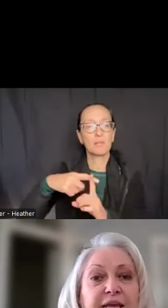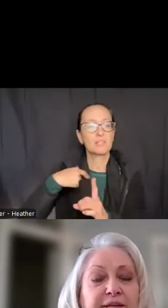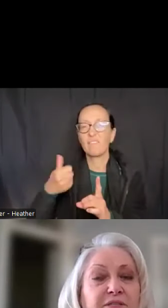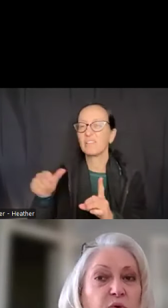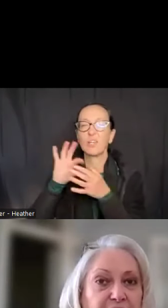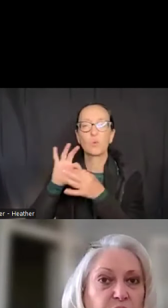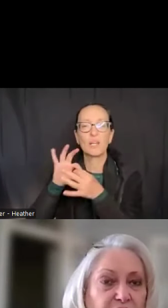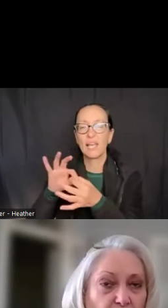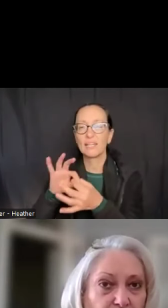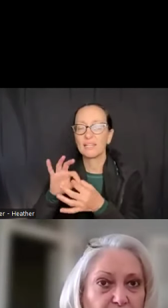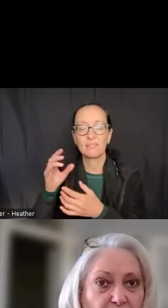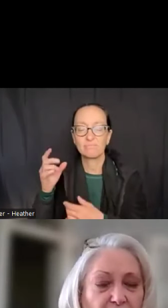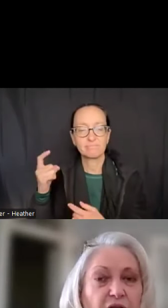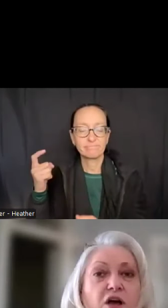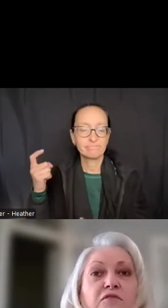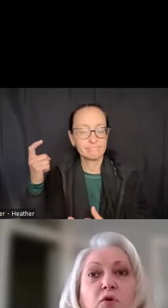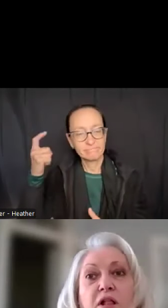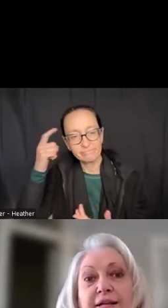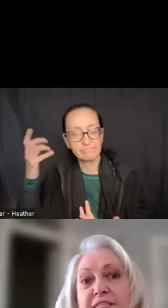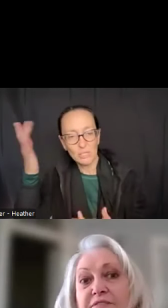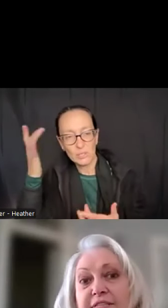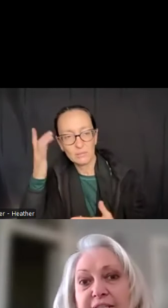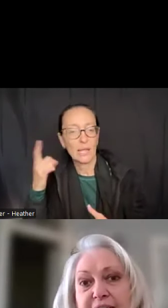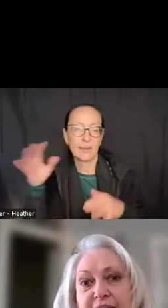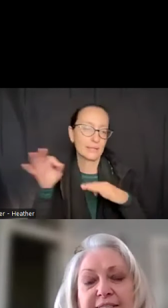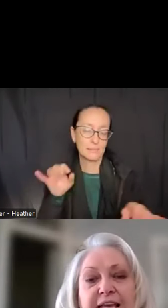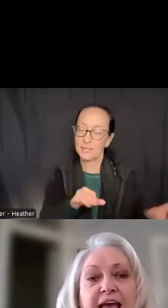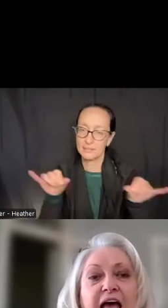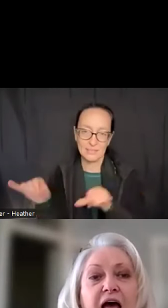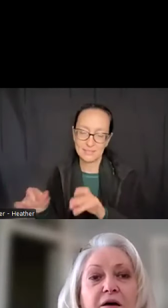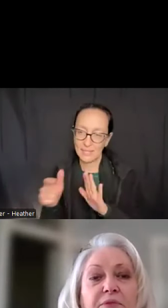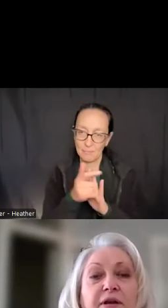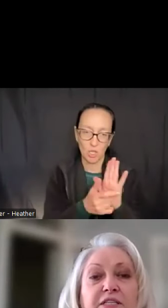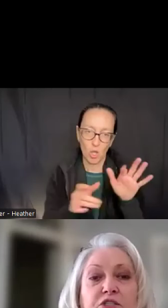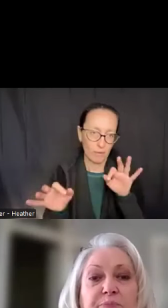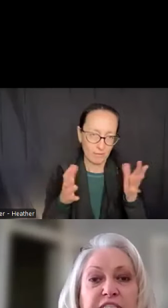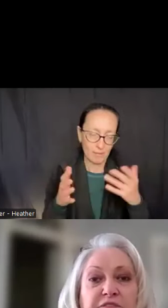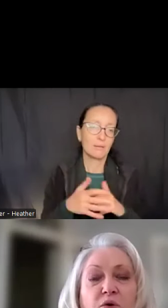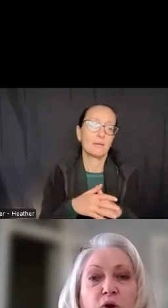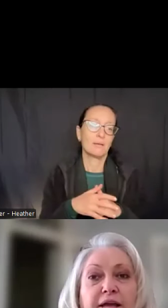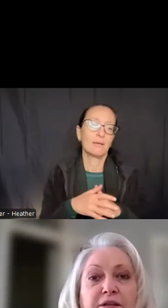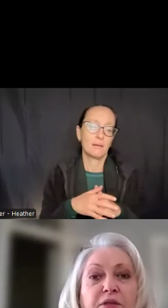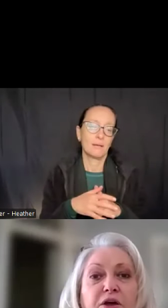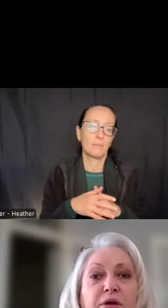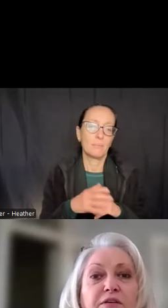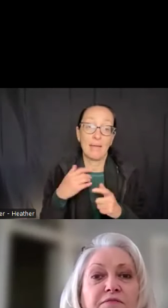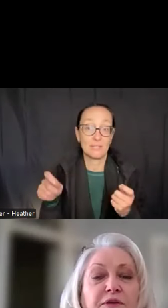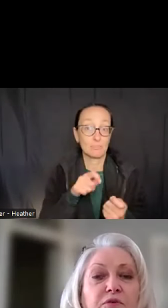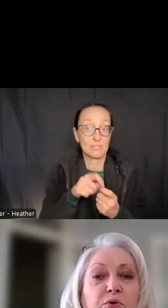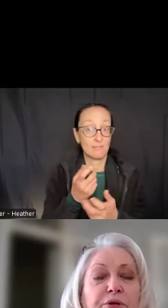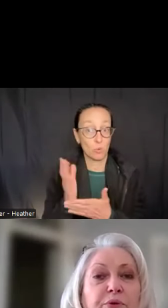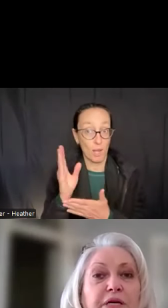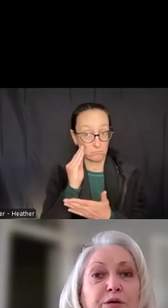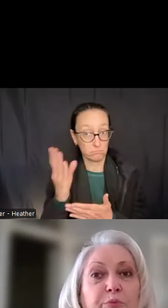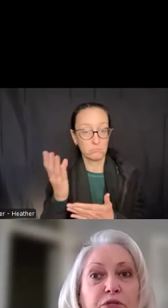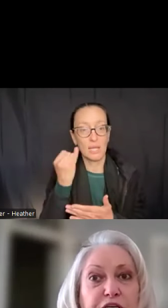lot of the same basic rights that we've talked about for clients in facilities. There is a specific right, though, if